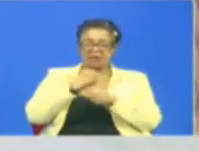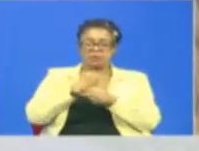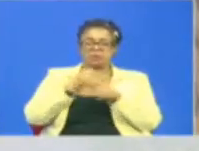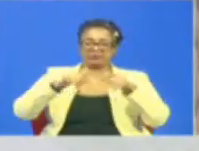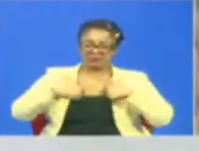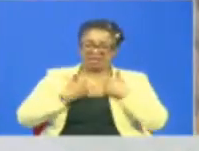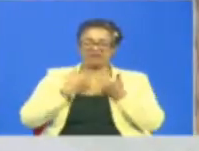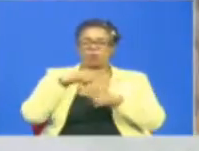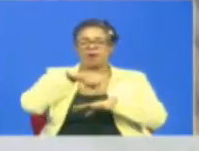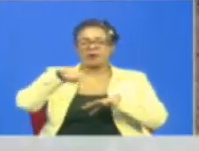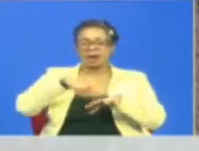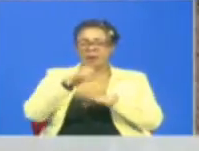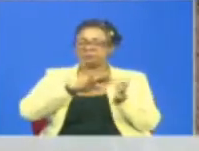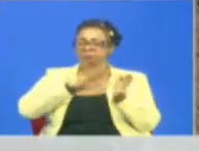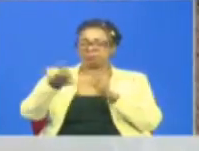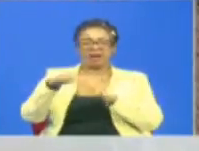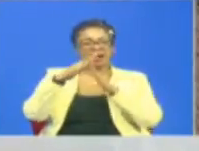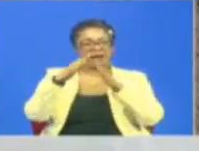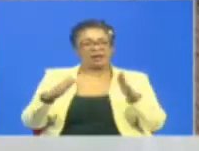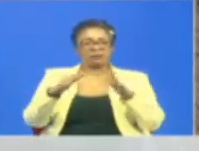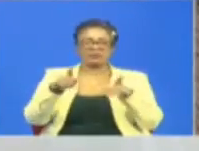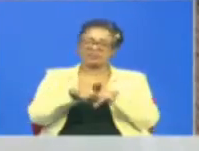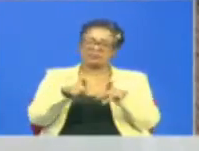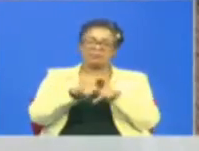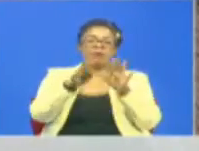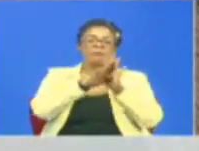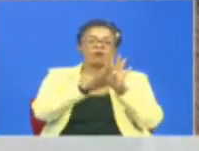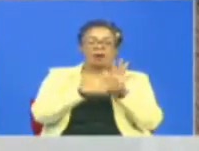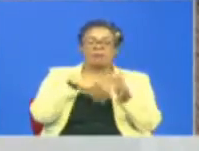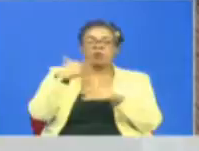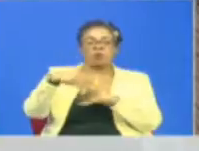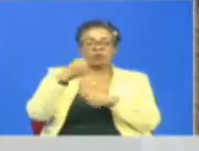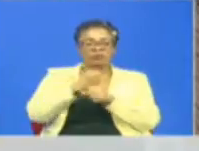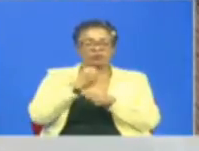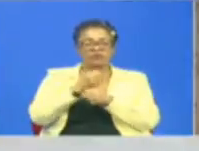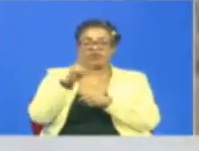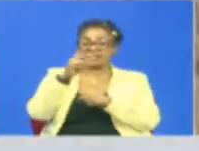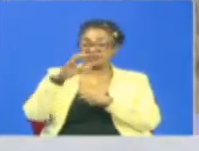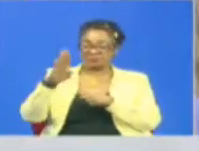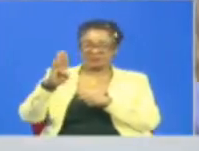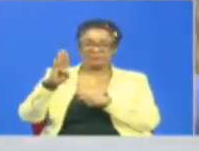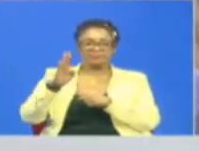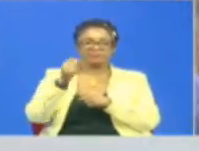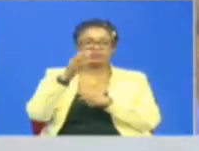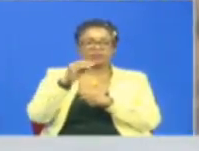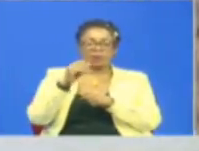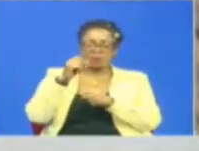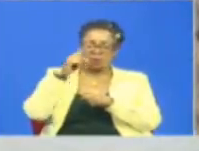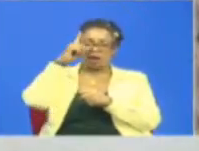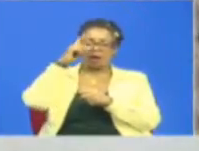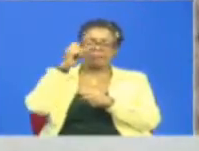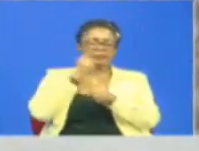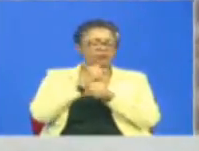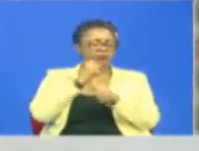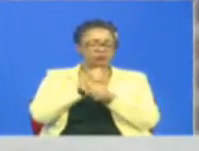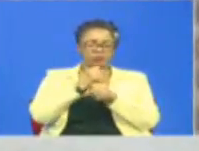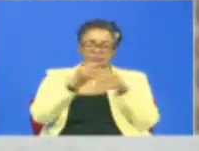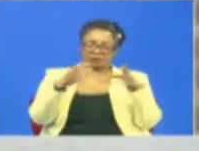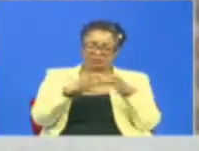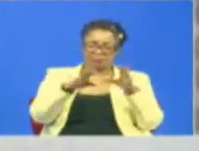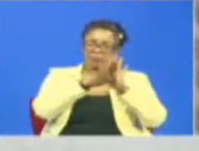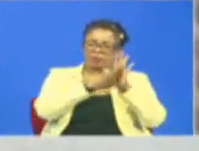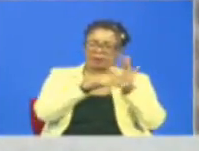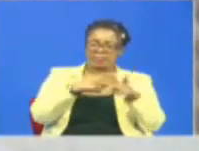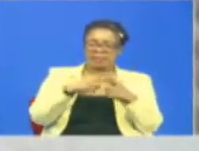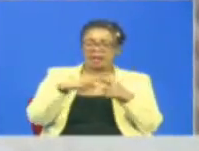nafanya mazoezi na rudi kwa nyumba. Na bado kuna program si ufanya ya KCB. So kisha amka asubuhi nifanye program ya team, ya kunaendelea na